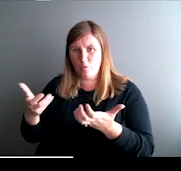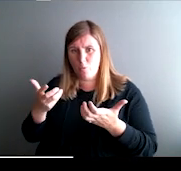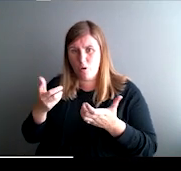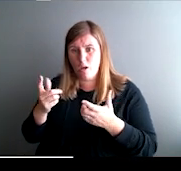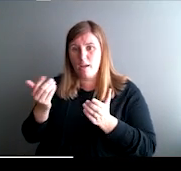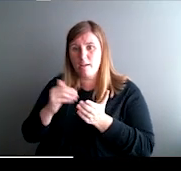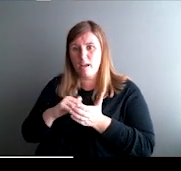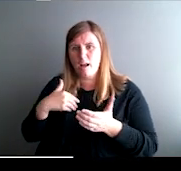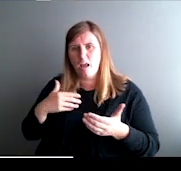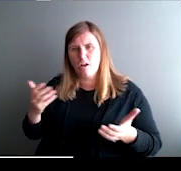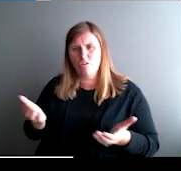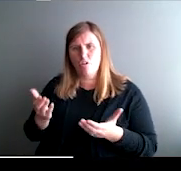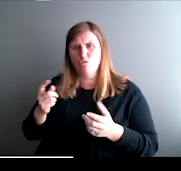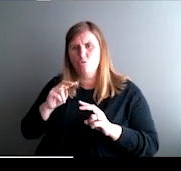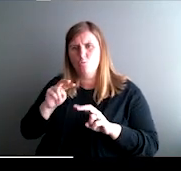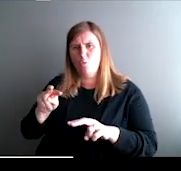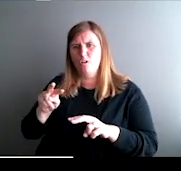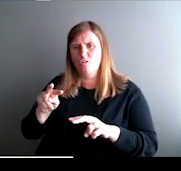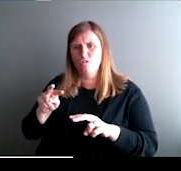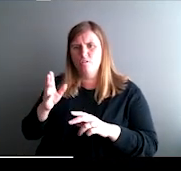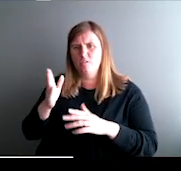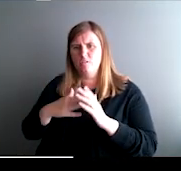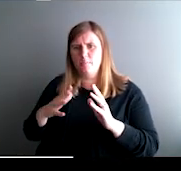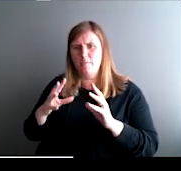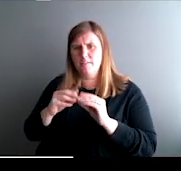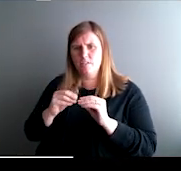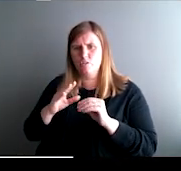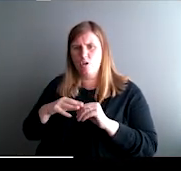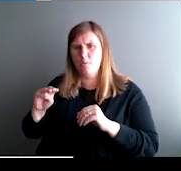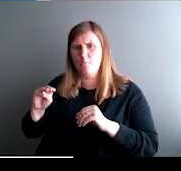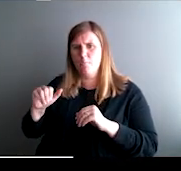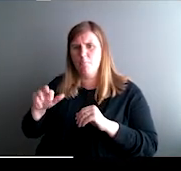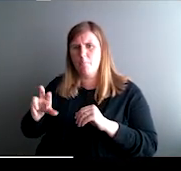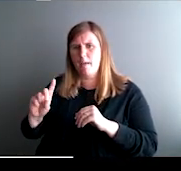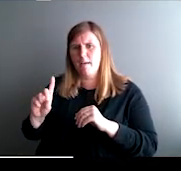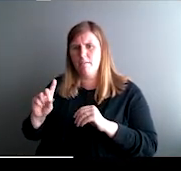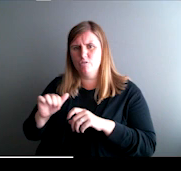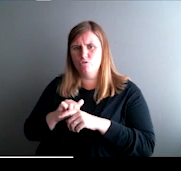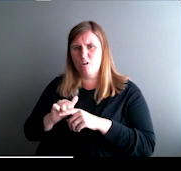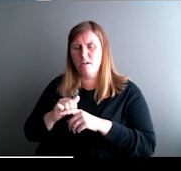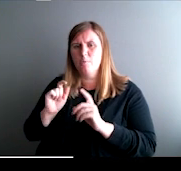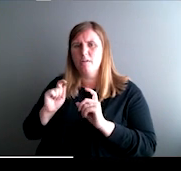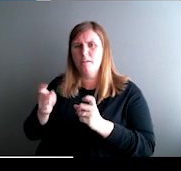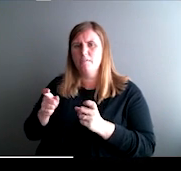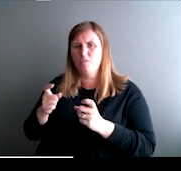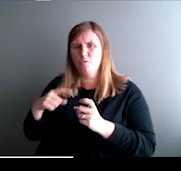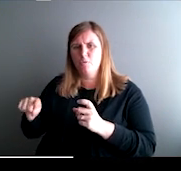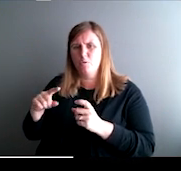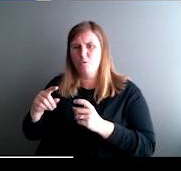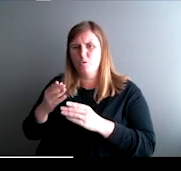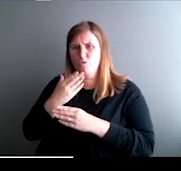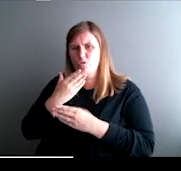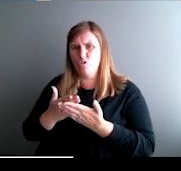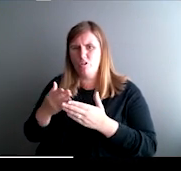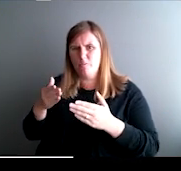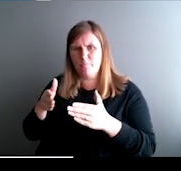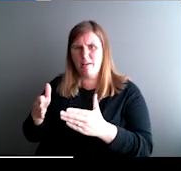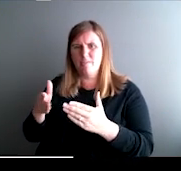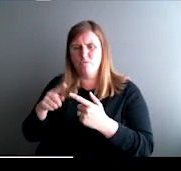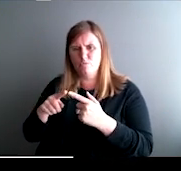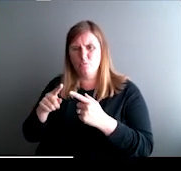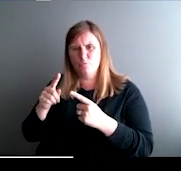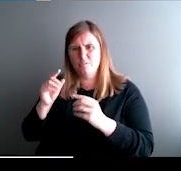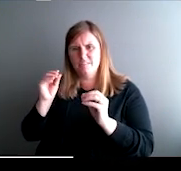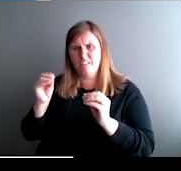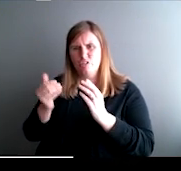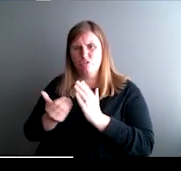once again, I encourage you to watch some of the sessions on man training. It'll give you some really good methods that you can use to teach